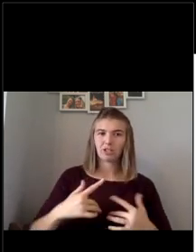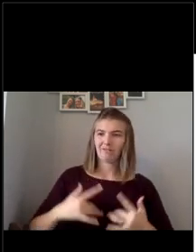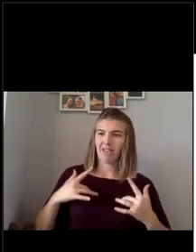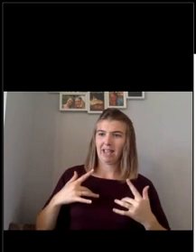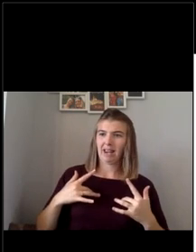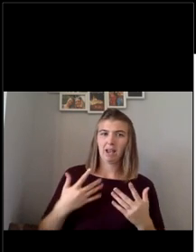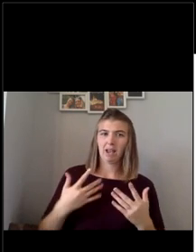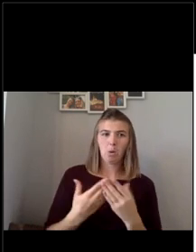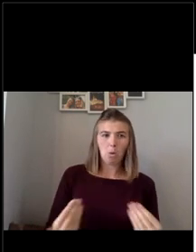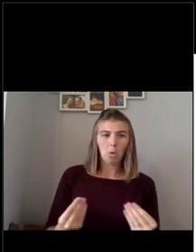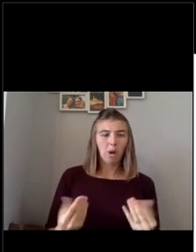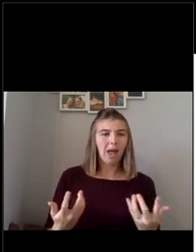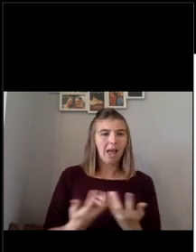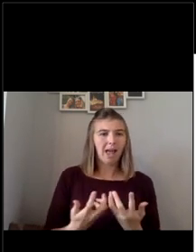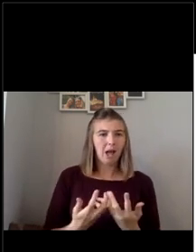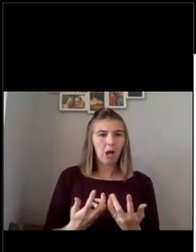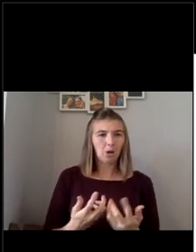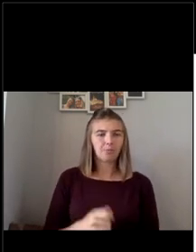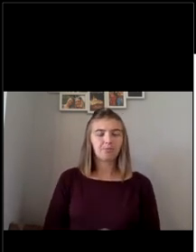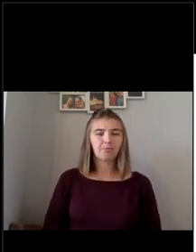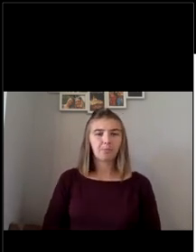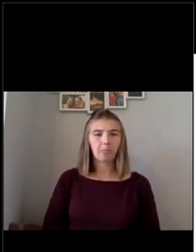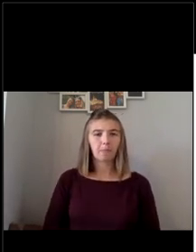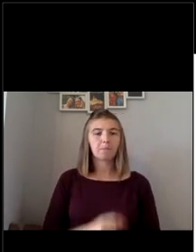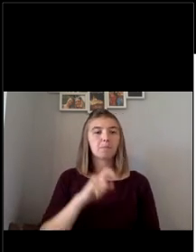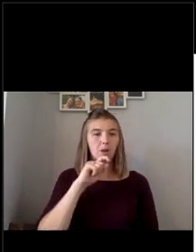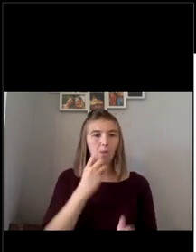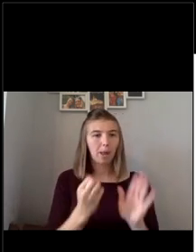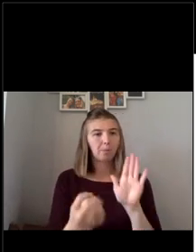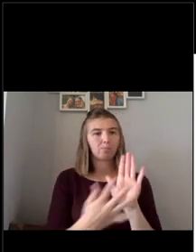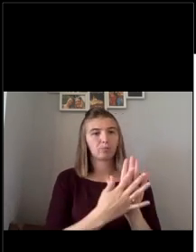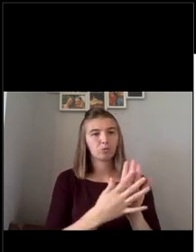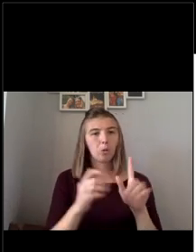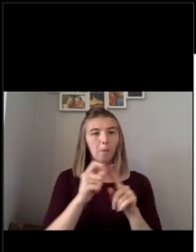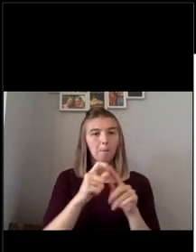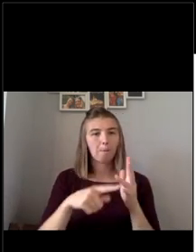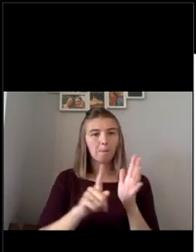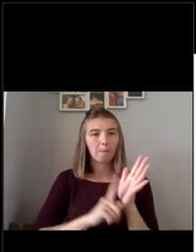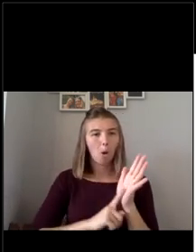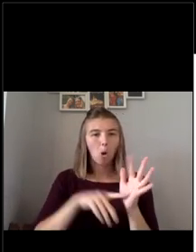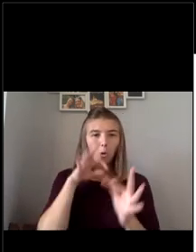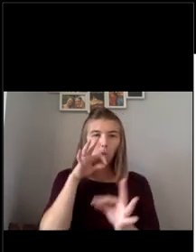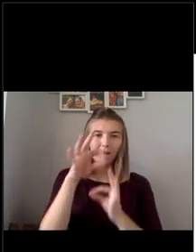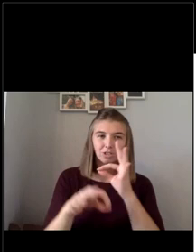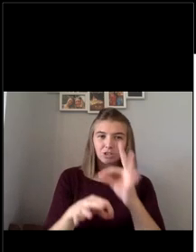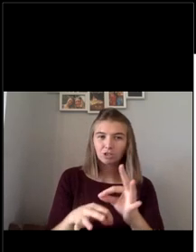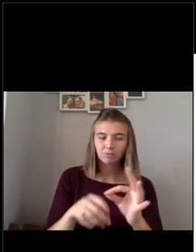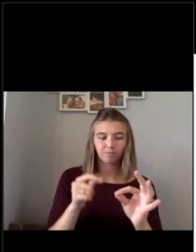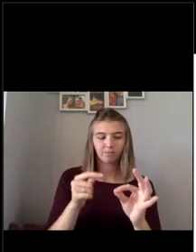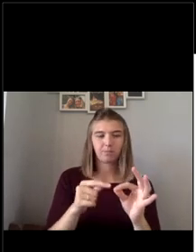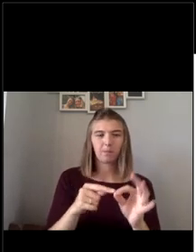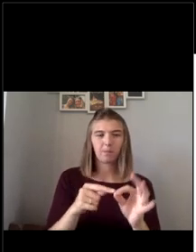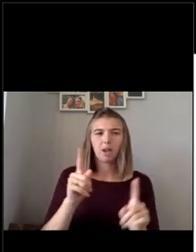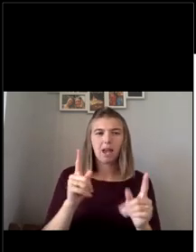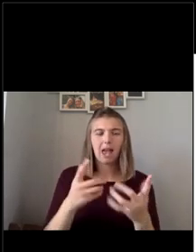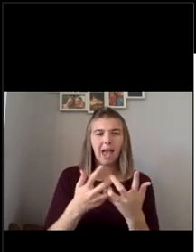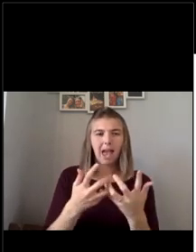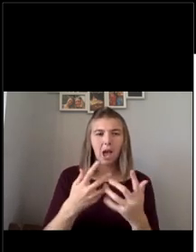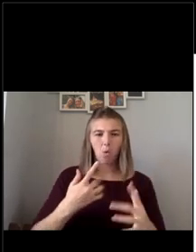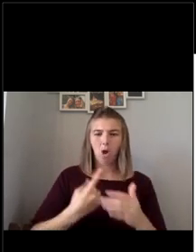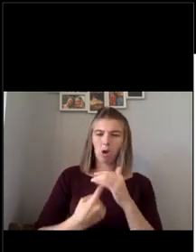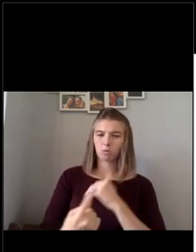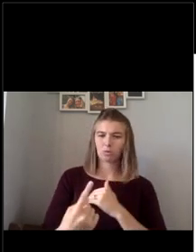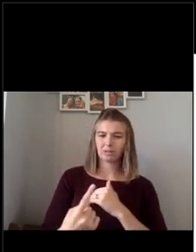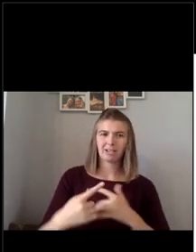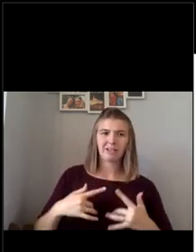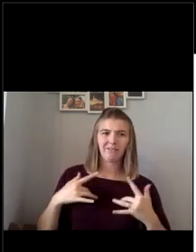soon I will put a poll on the screen, and the question is, what helps you to avoid those feelings of isolation? And they are